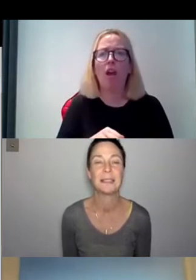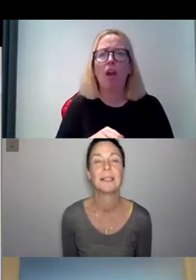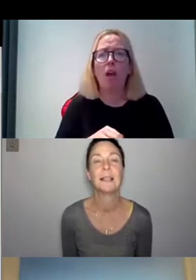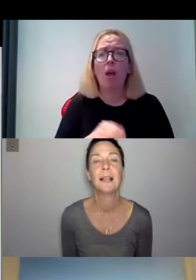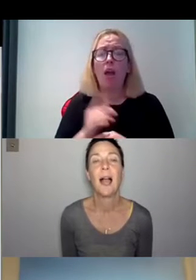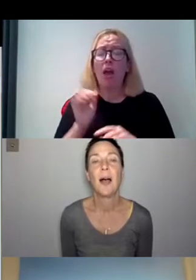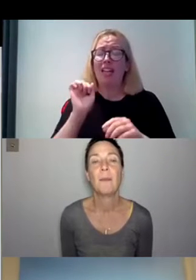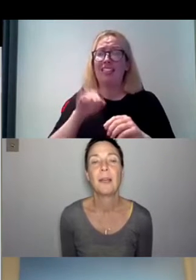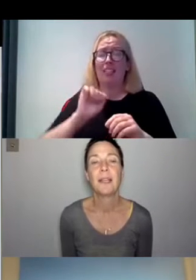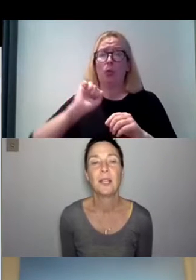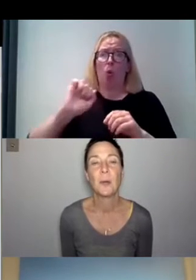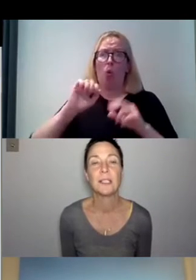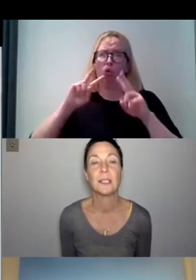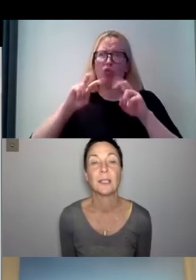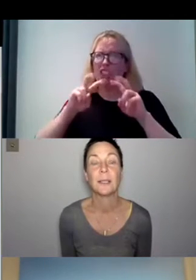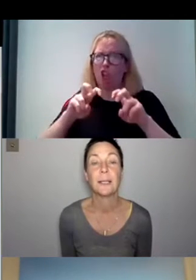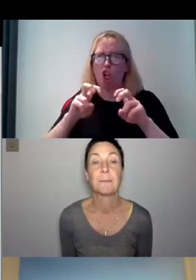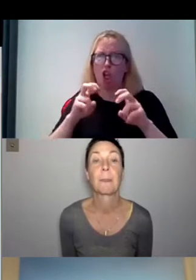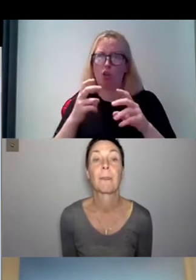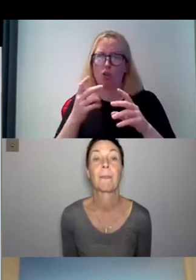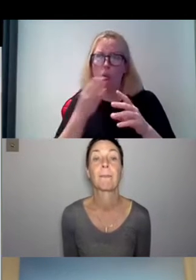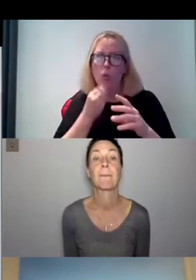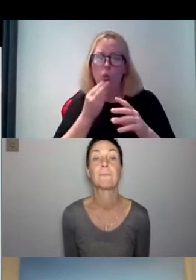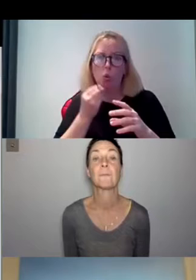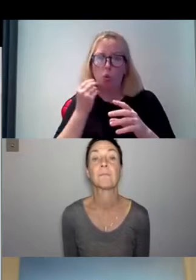that. Another question.